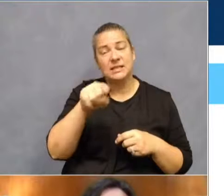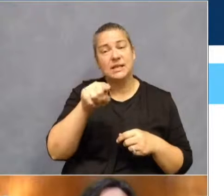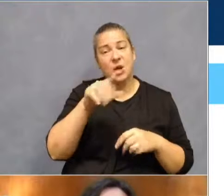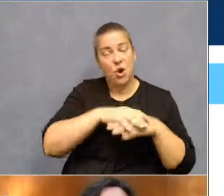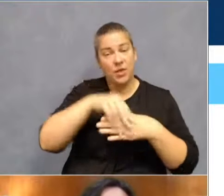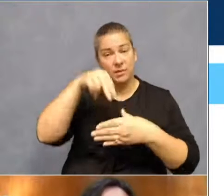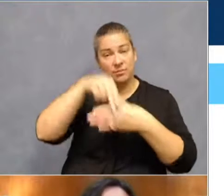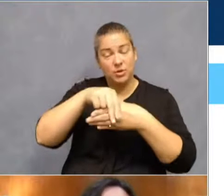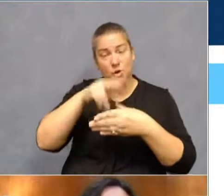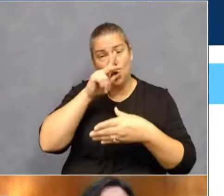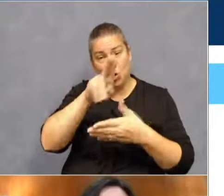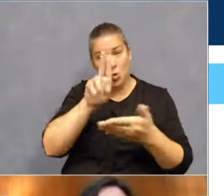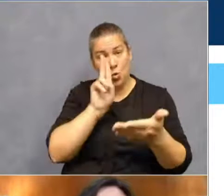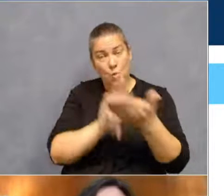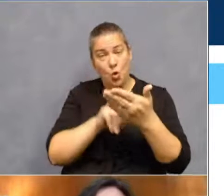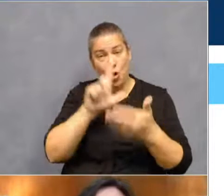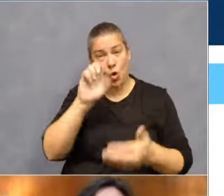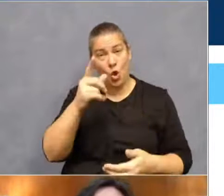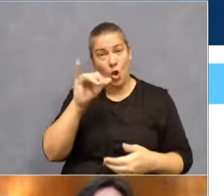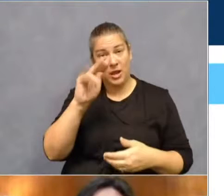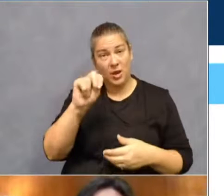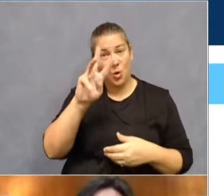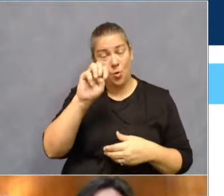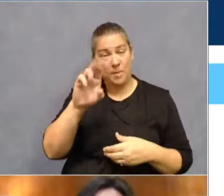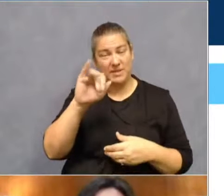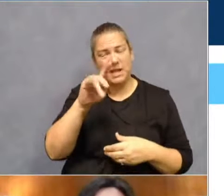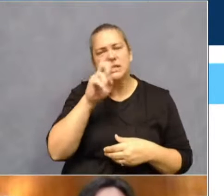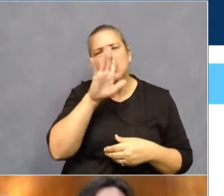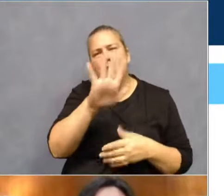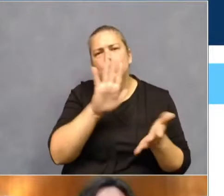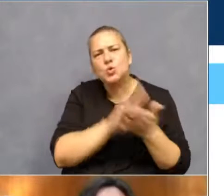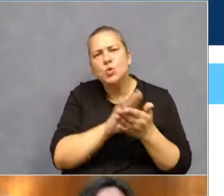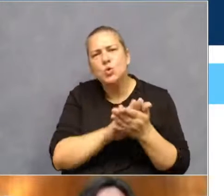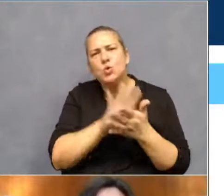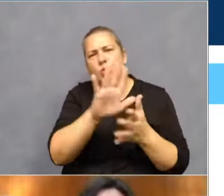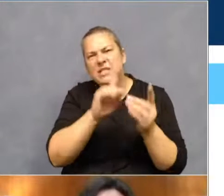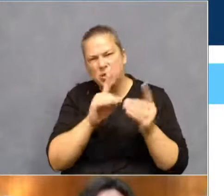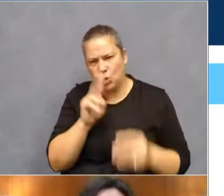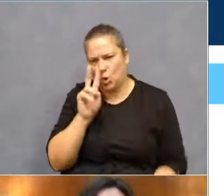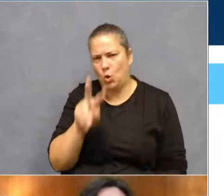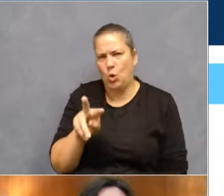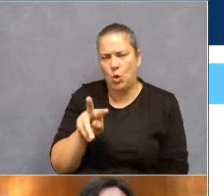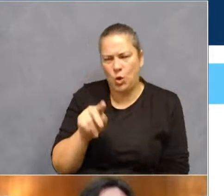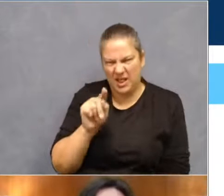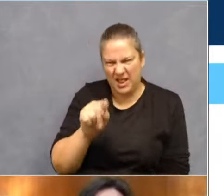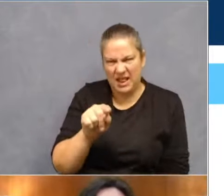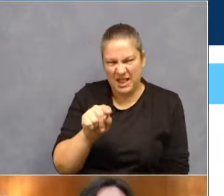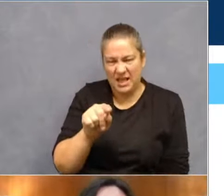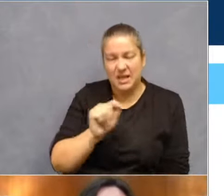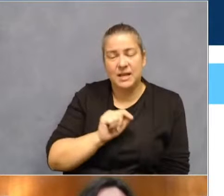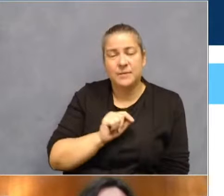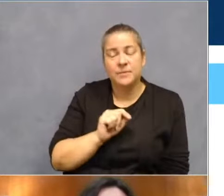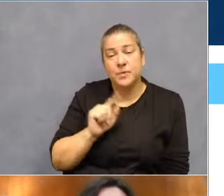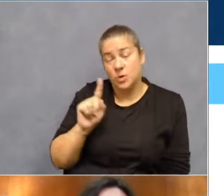website to see where your school or district is. So far,